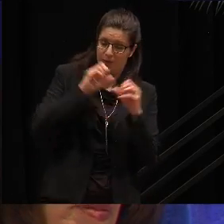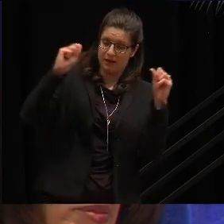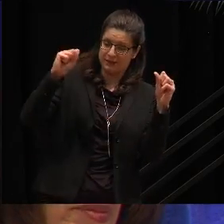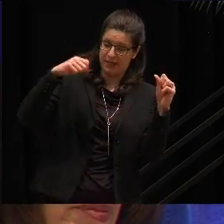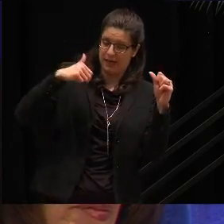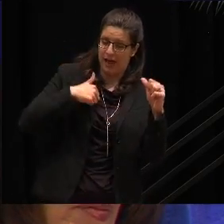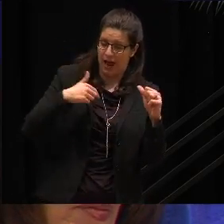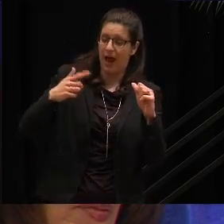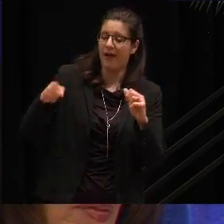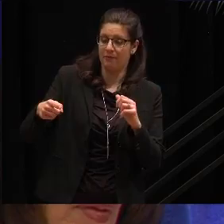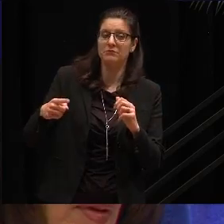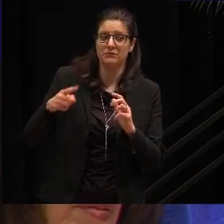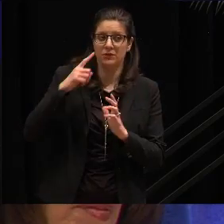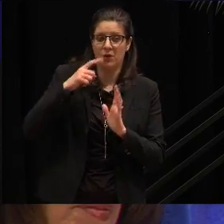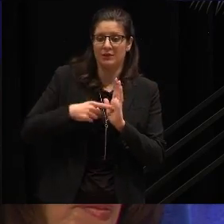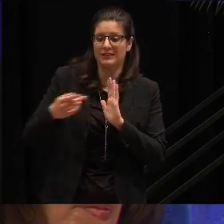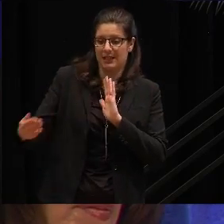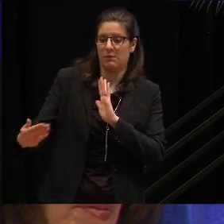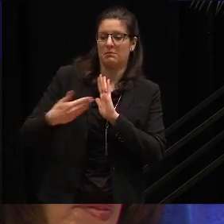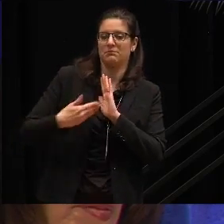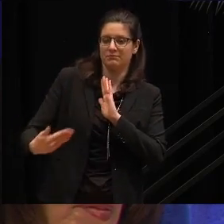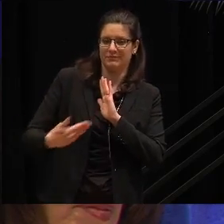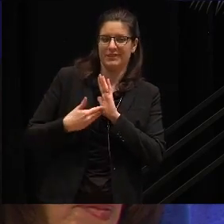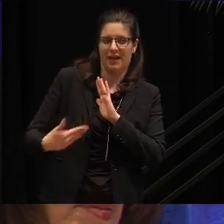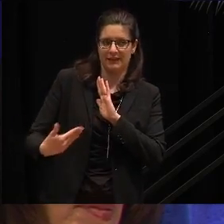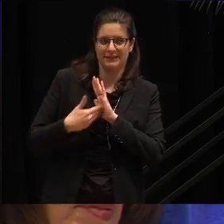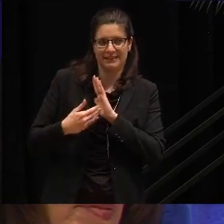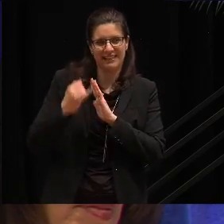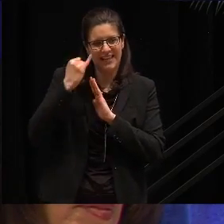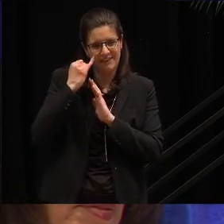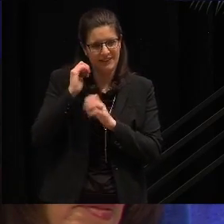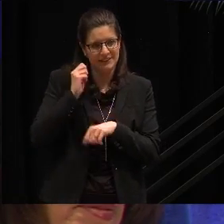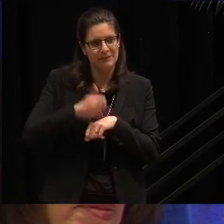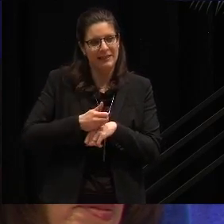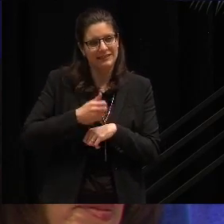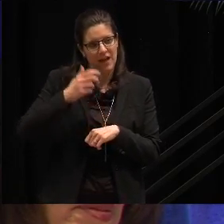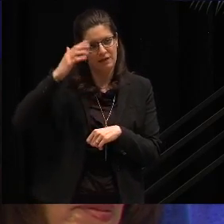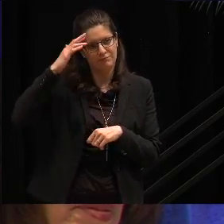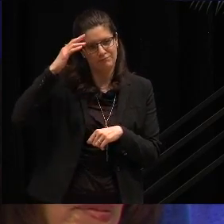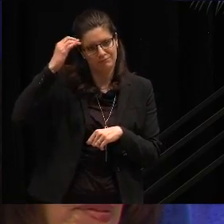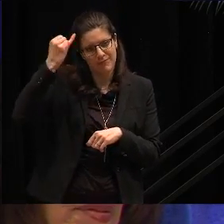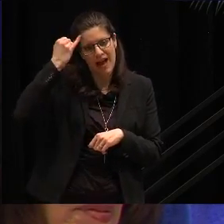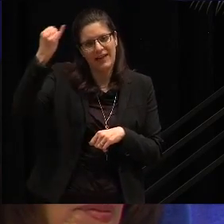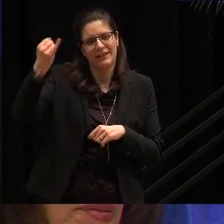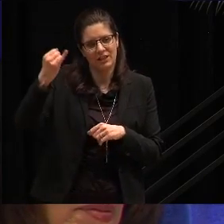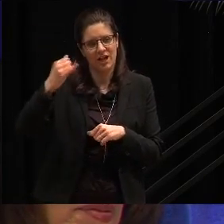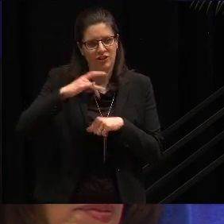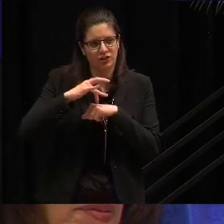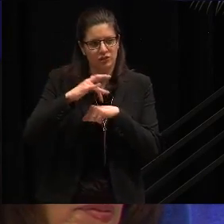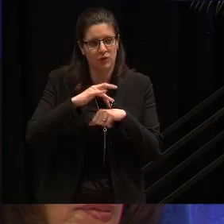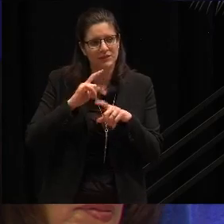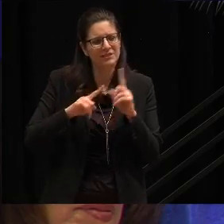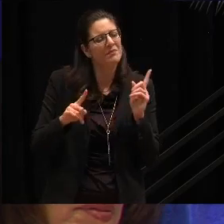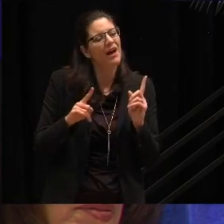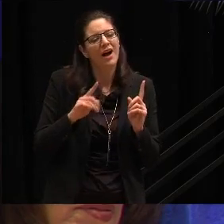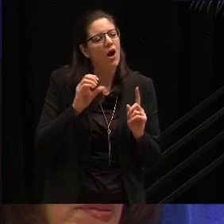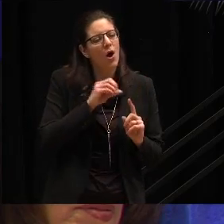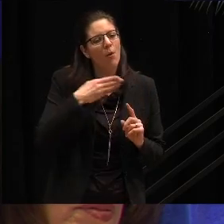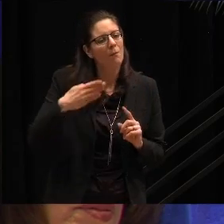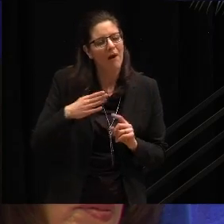basically the guy who they're gonna hit on, particularly if it's an ideological source. But he never attacked